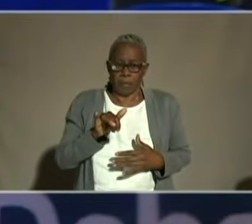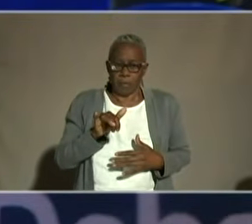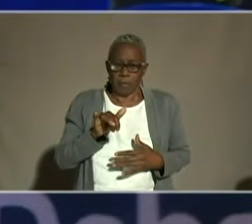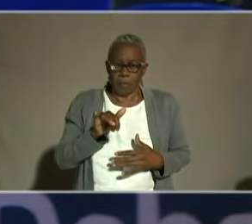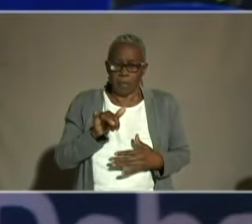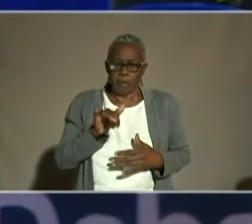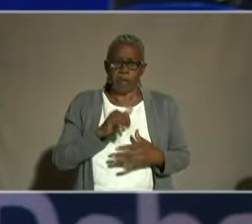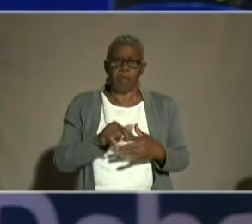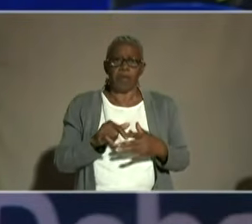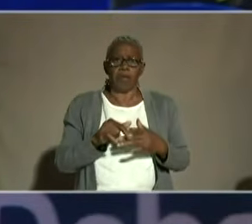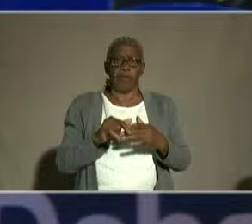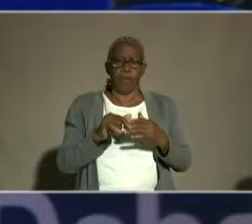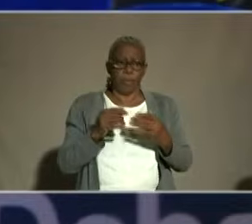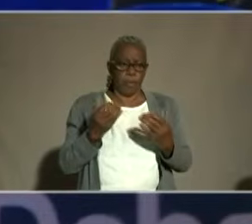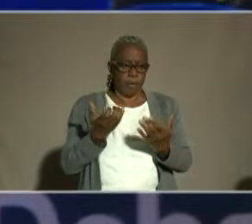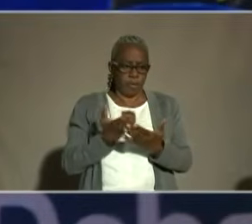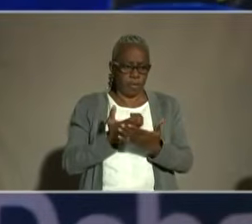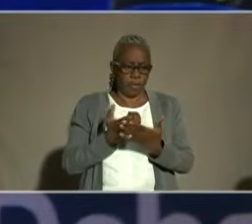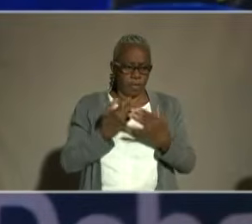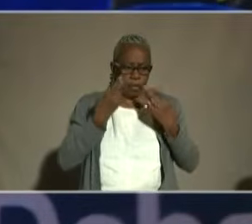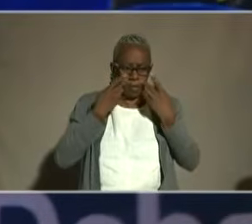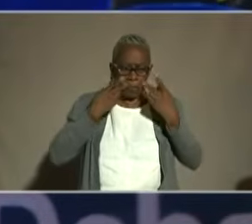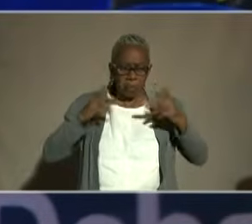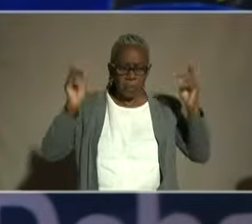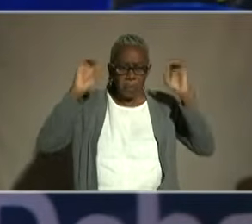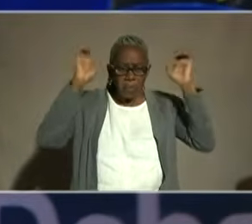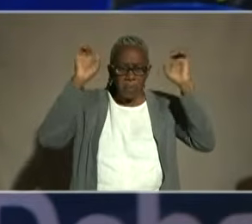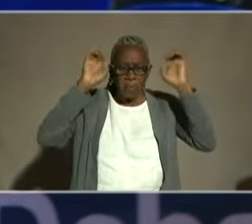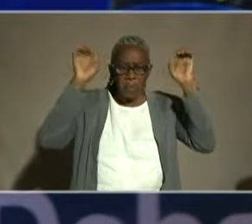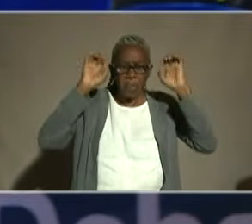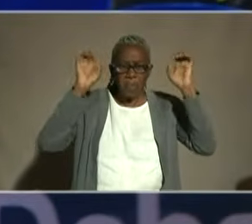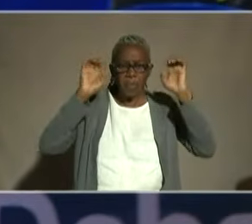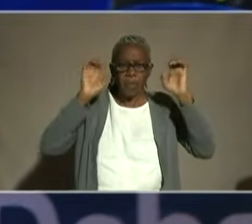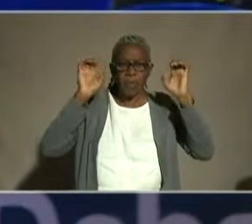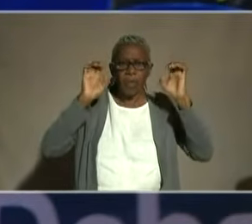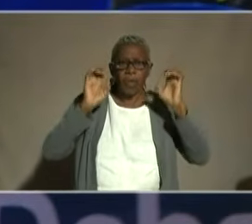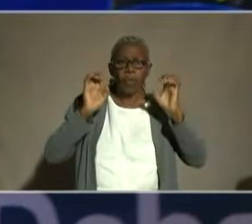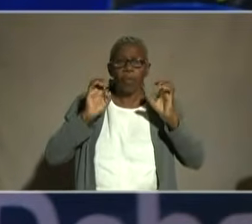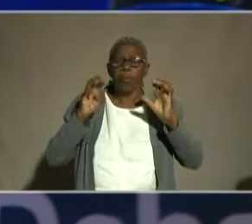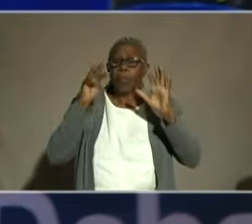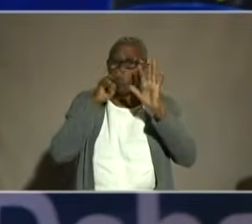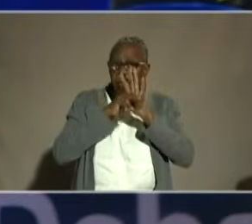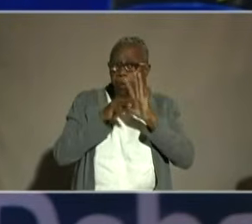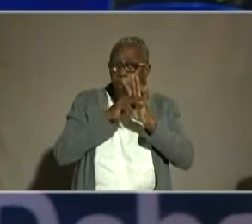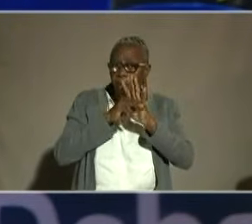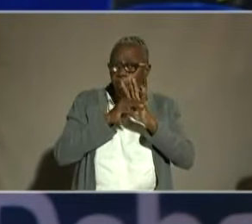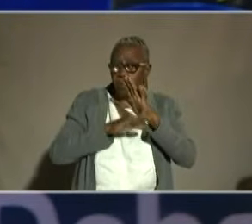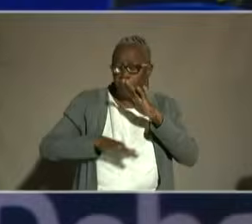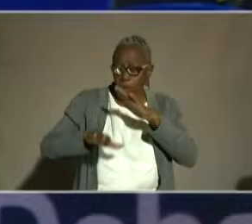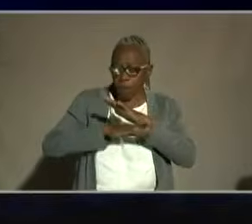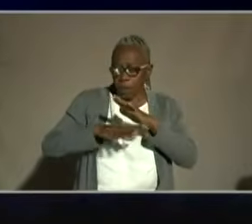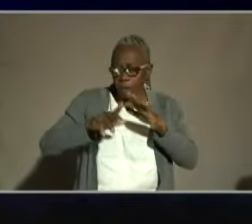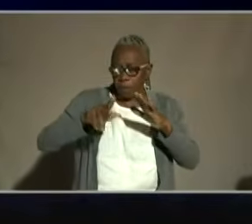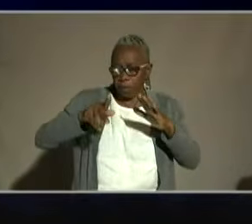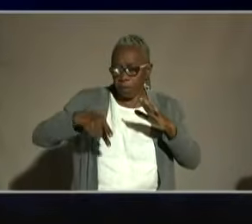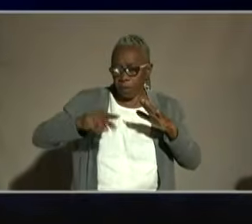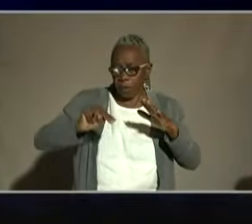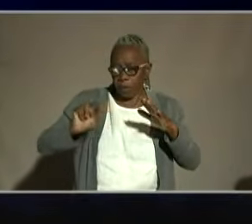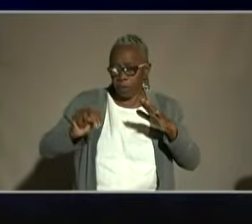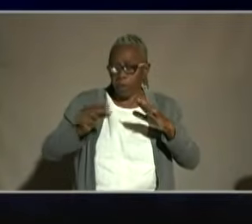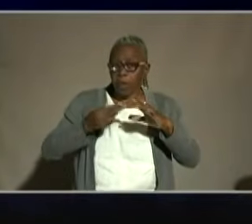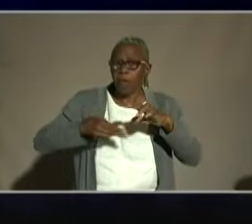emergency did not work. Now, murders under the PNP increased to